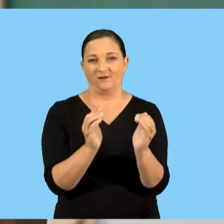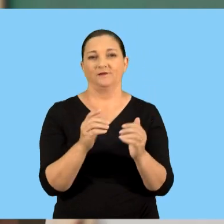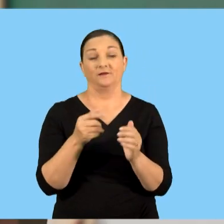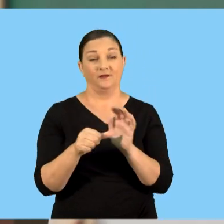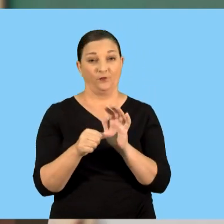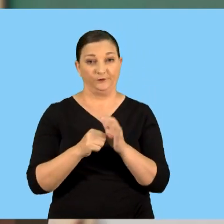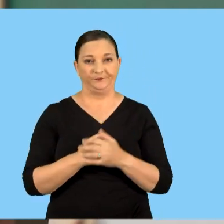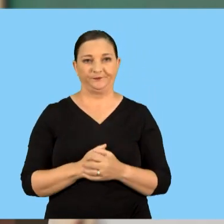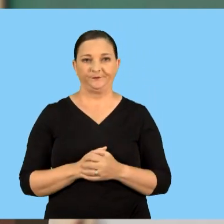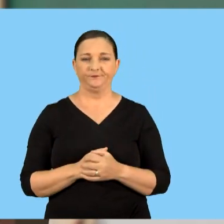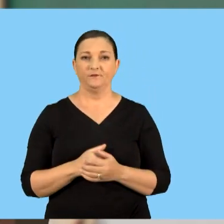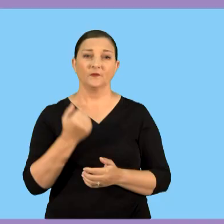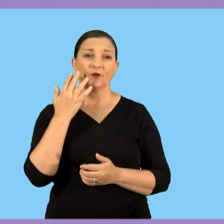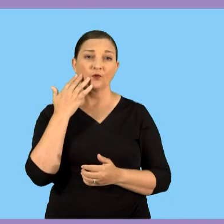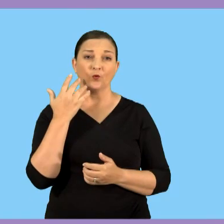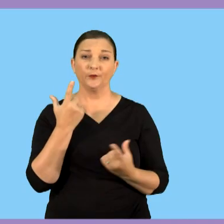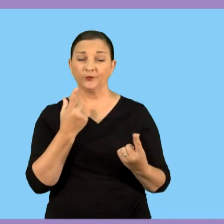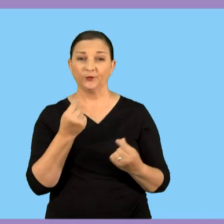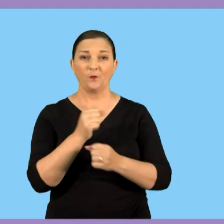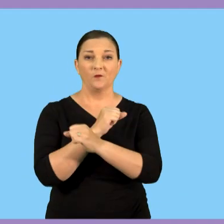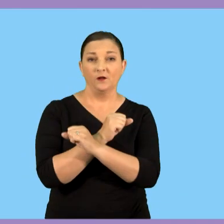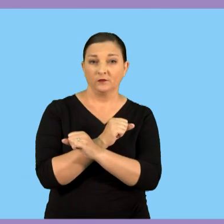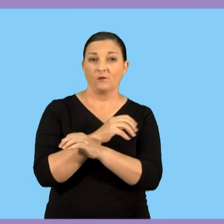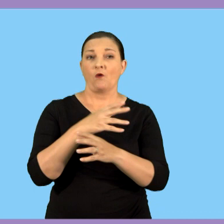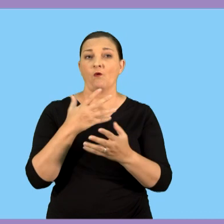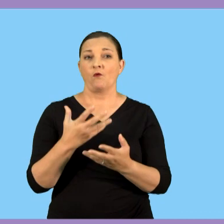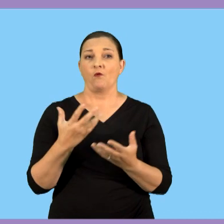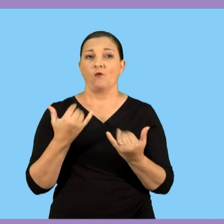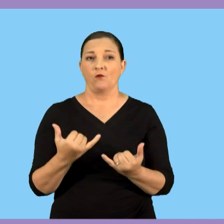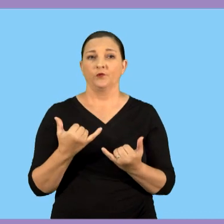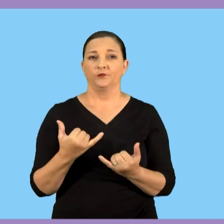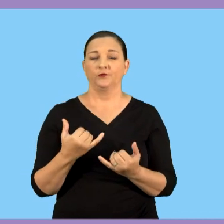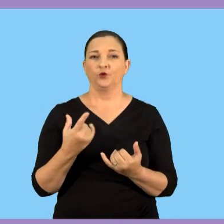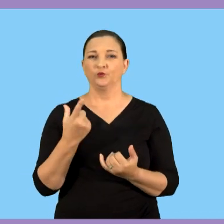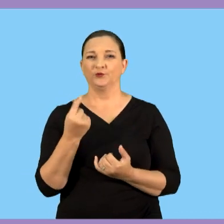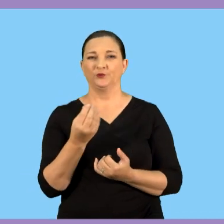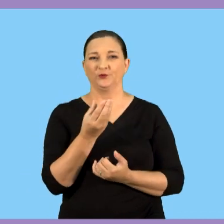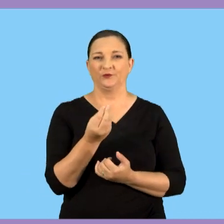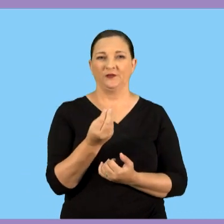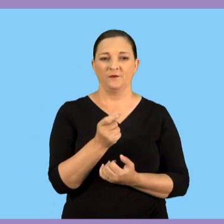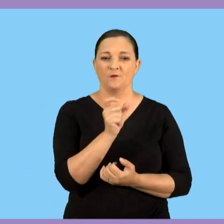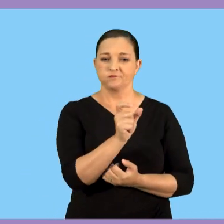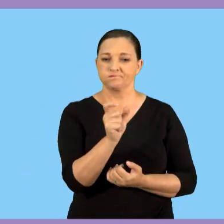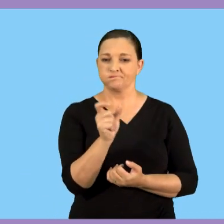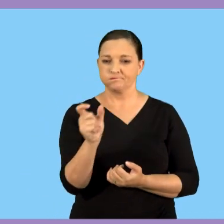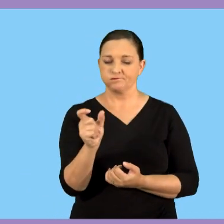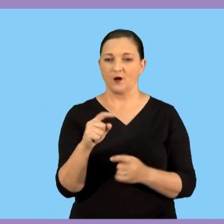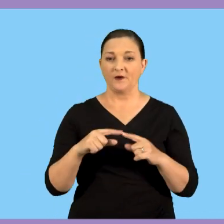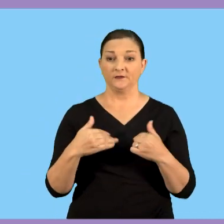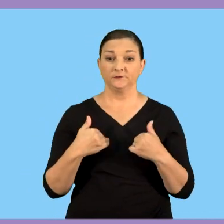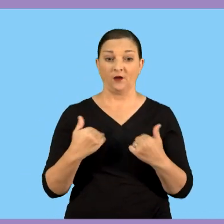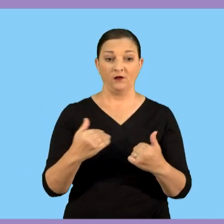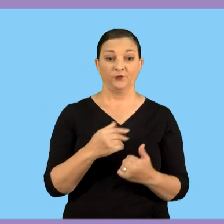bracket. Next, when we multiply or divide three numbers, start by multiplying or dividing the